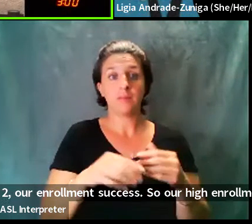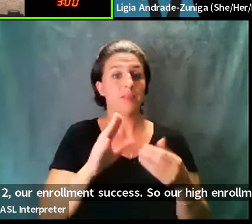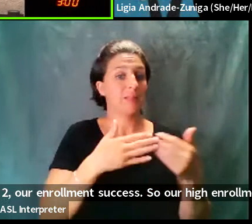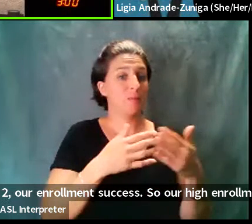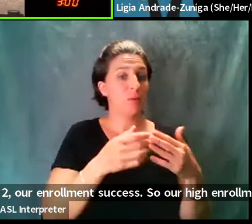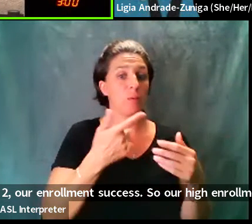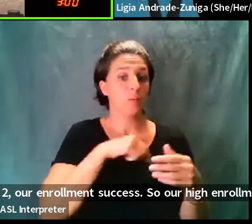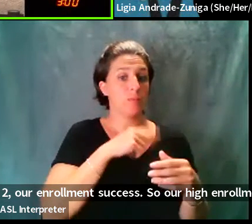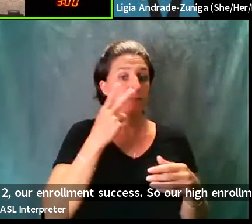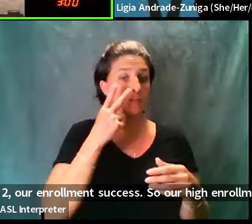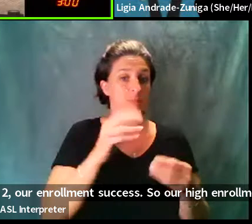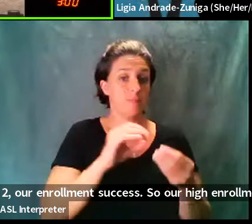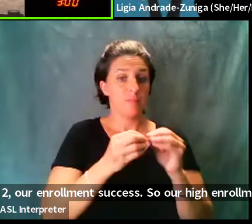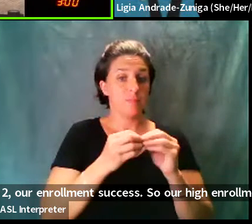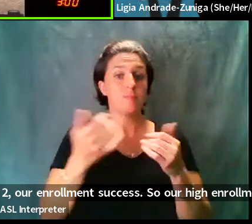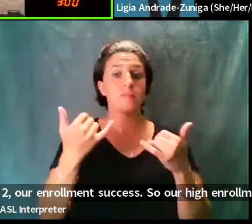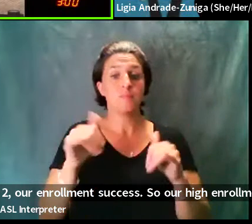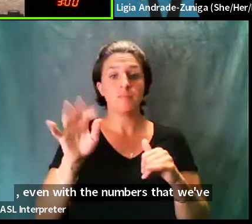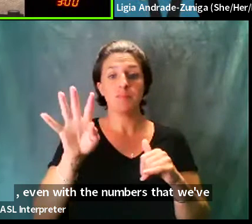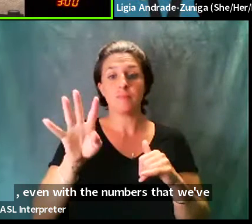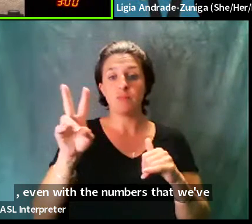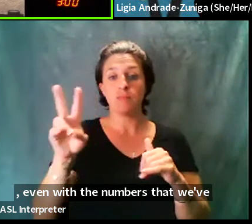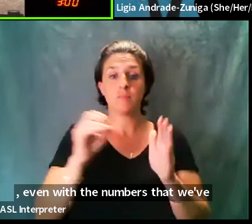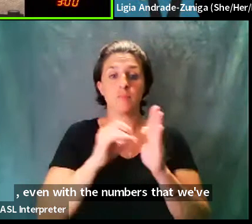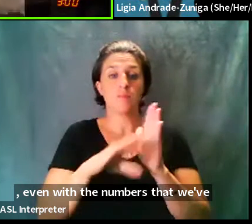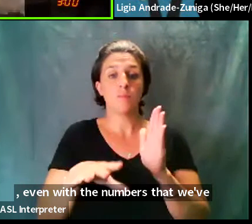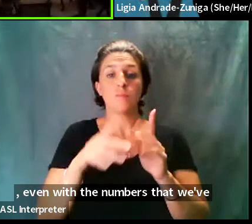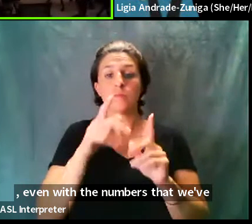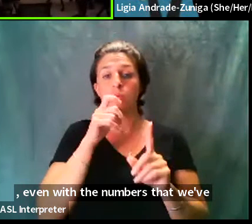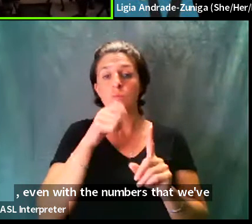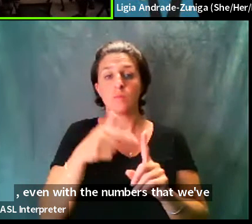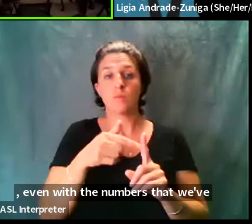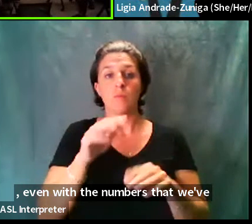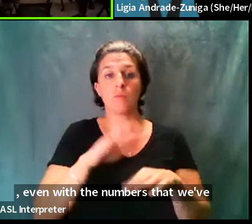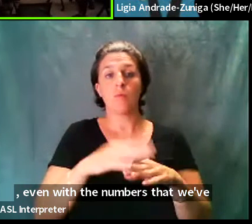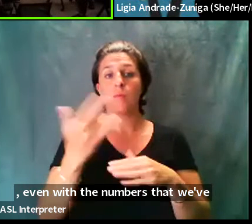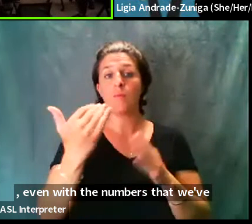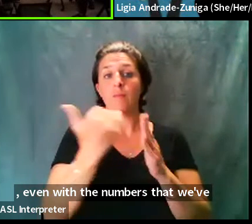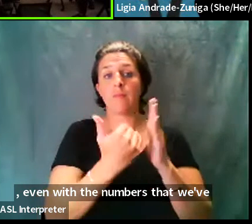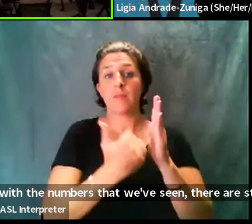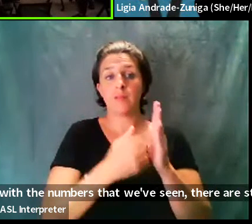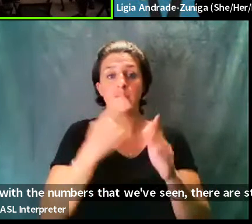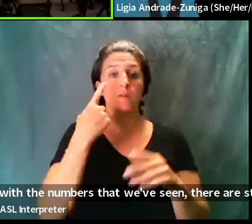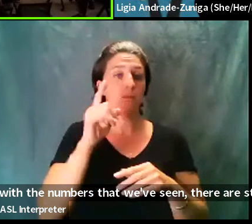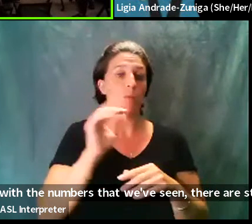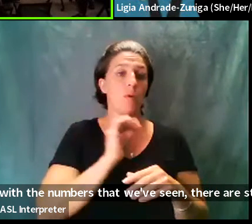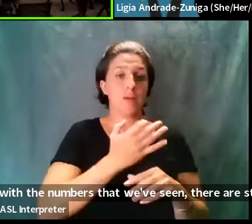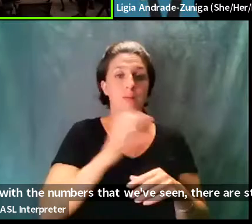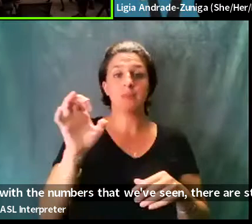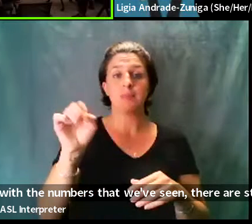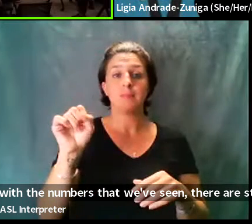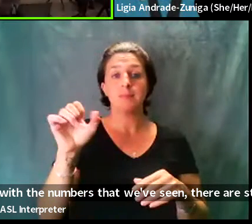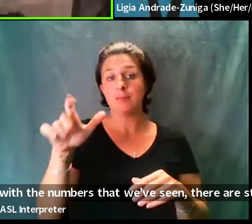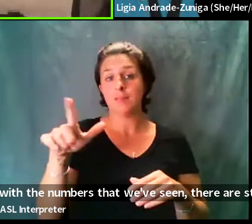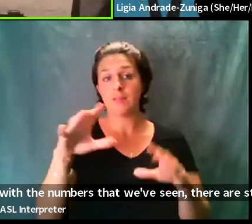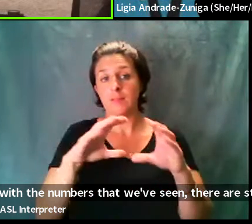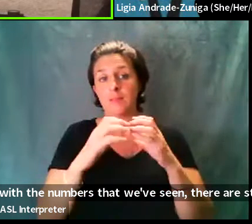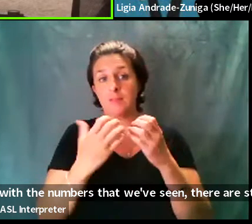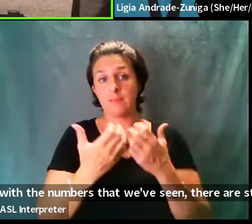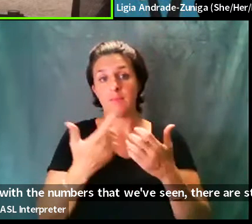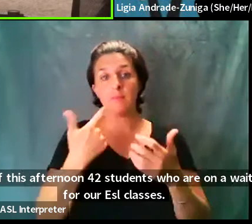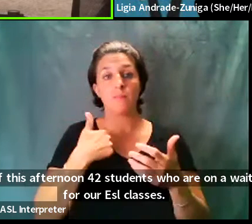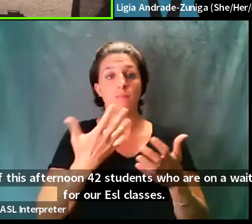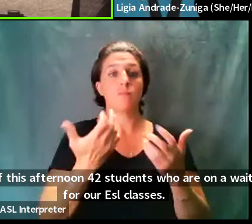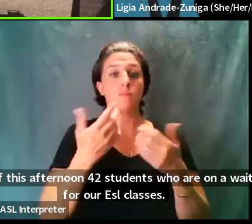42, as of this afternoon, 42 students who are on a wait list for our ESL classes. And we wanted to show